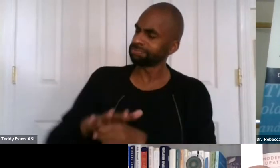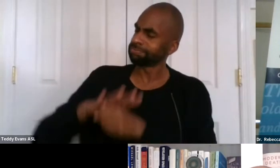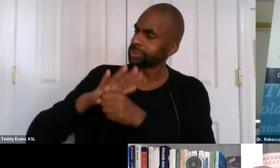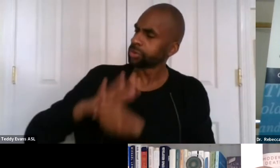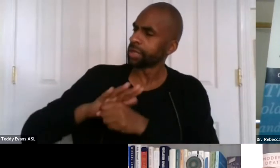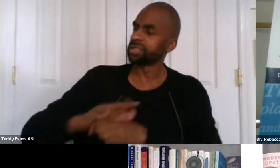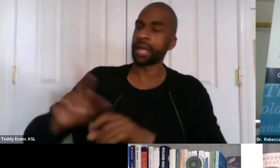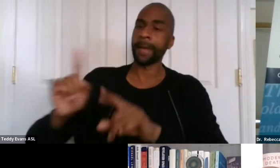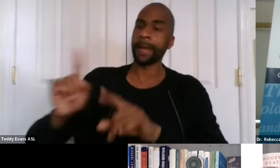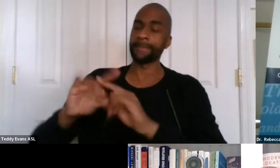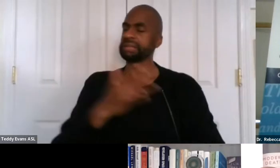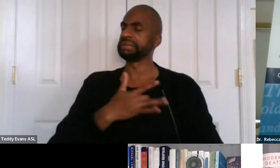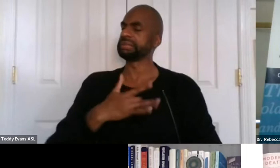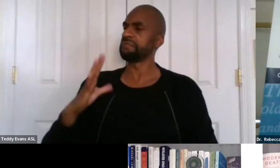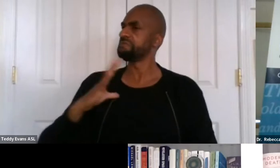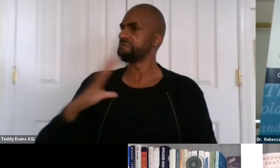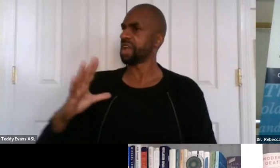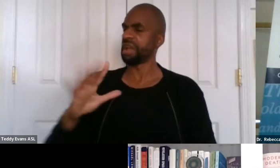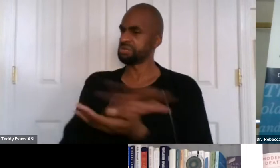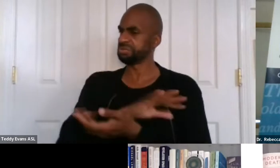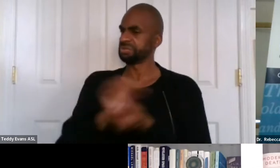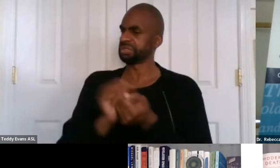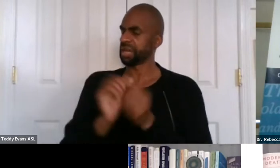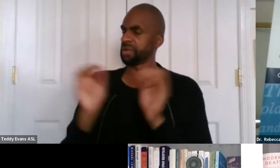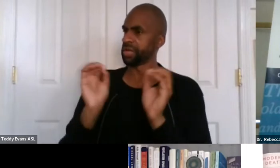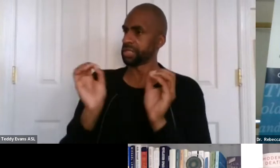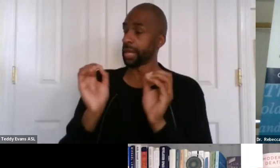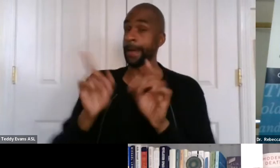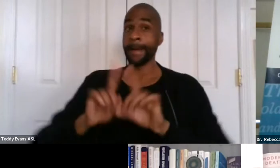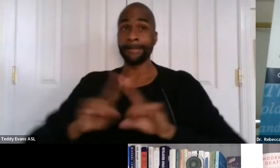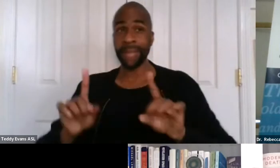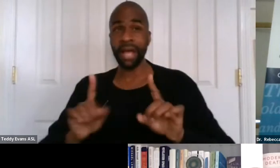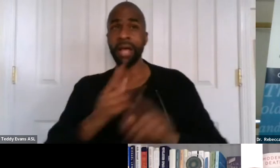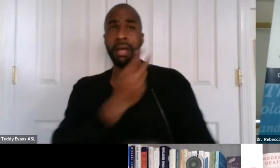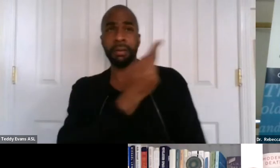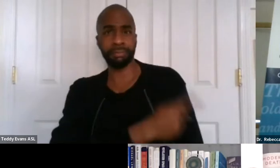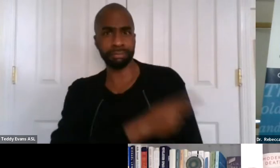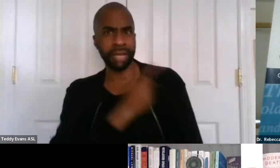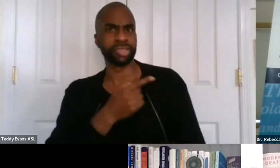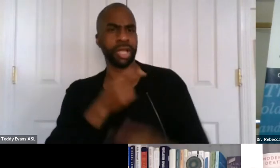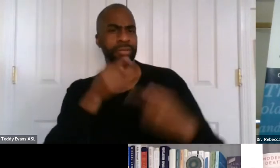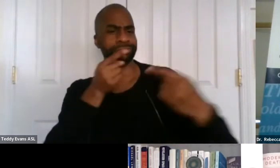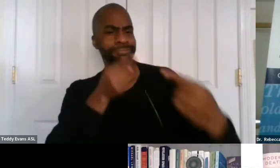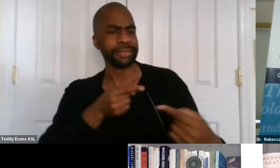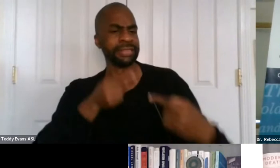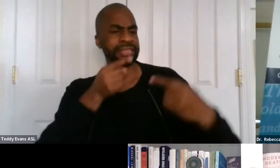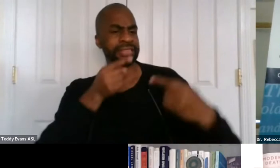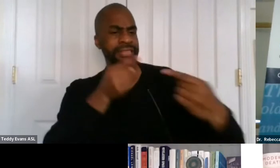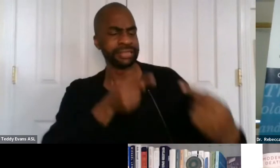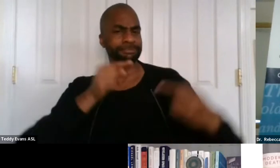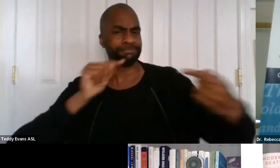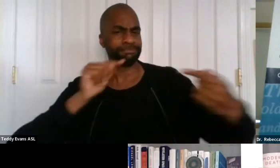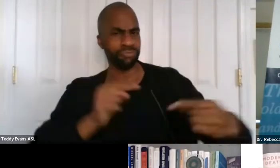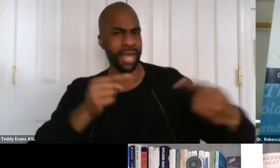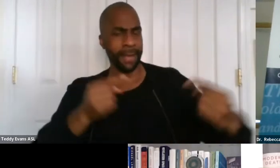damage to your heart. But when it comes to most patients with chronic pain, most patients who have chronic conditions that cause chronic pain, we don't